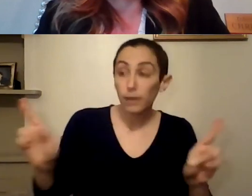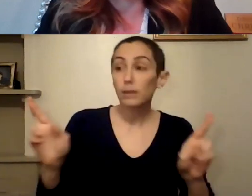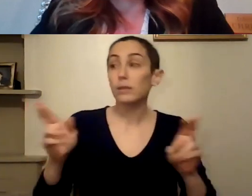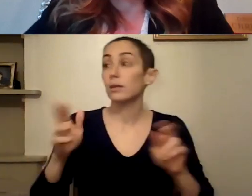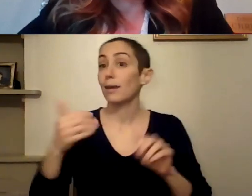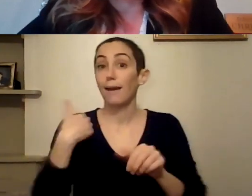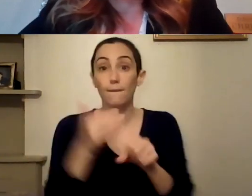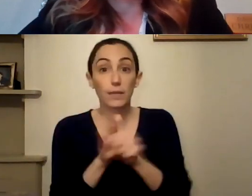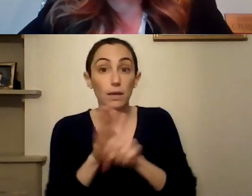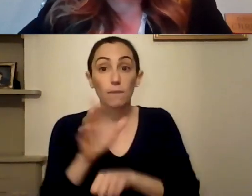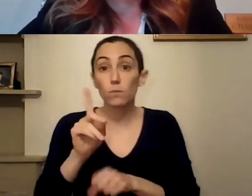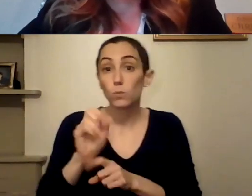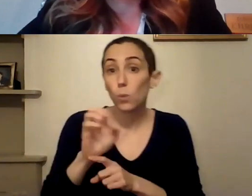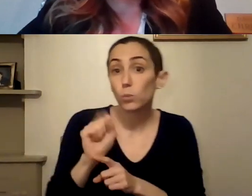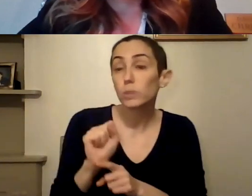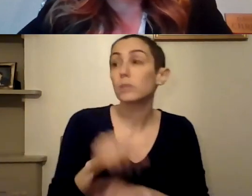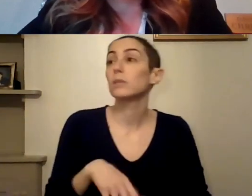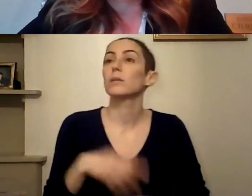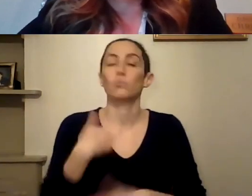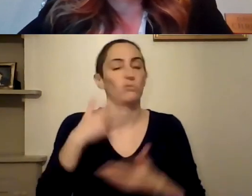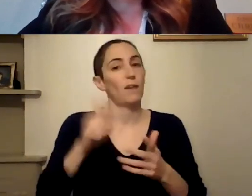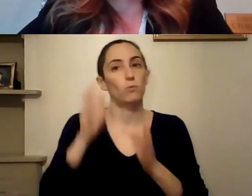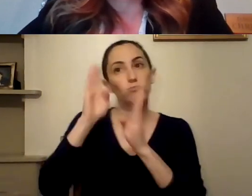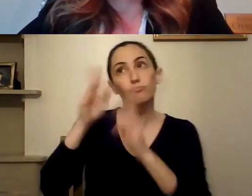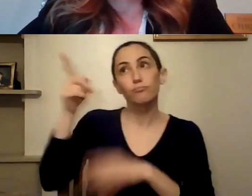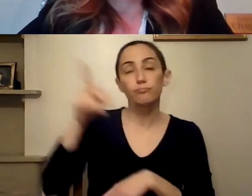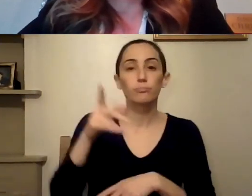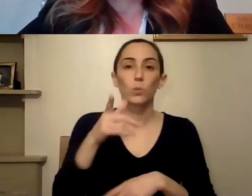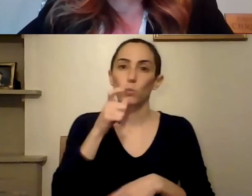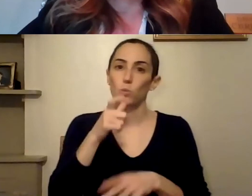telling us and go from there. So